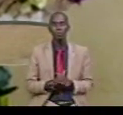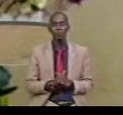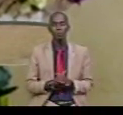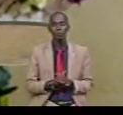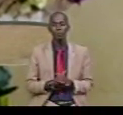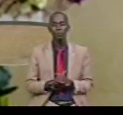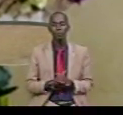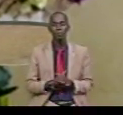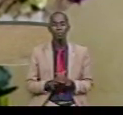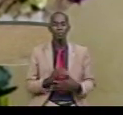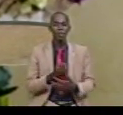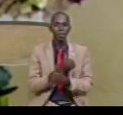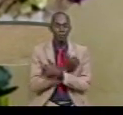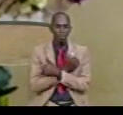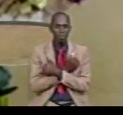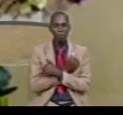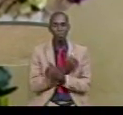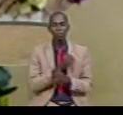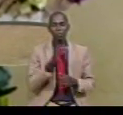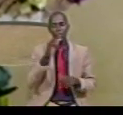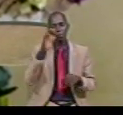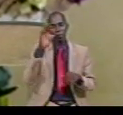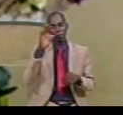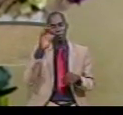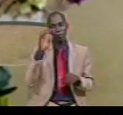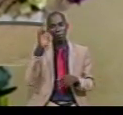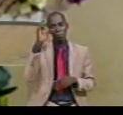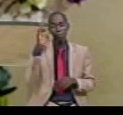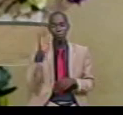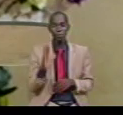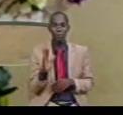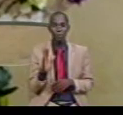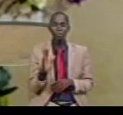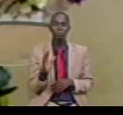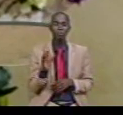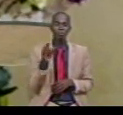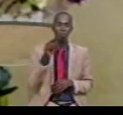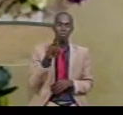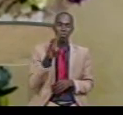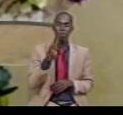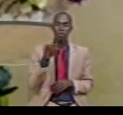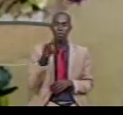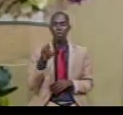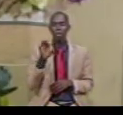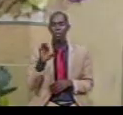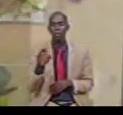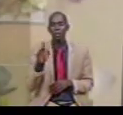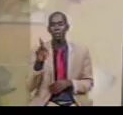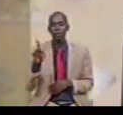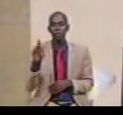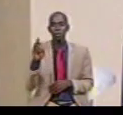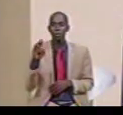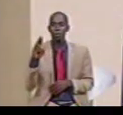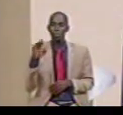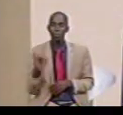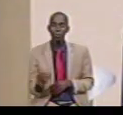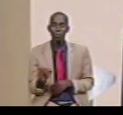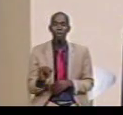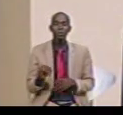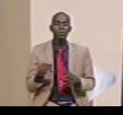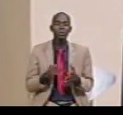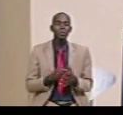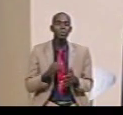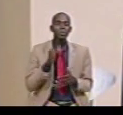Dearly beloved Pastor Dr. W.F. Kumuyi, it is